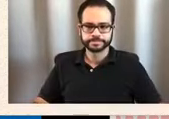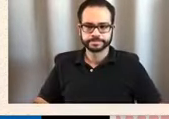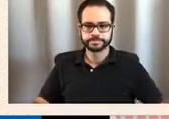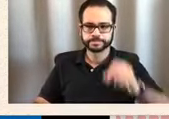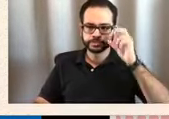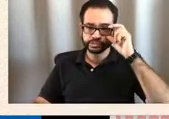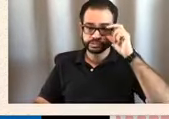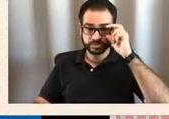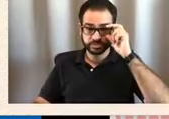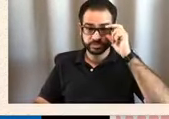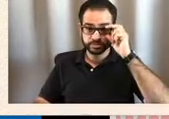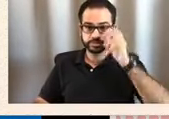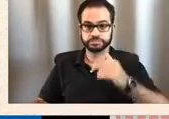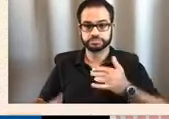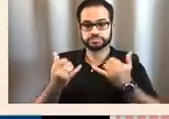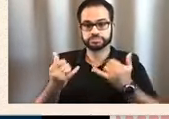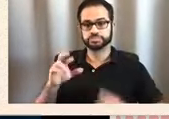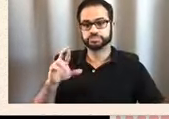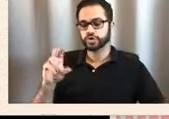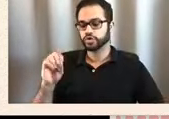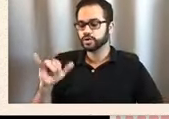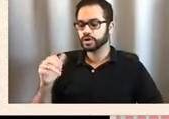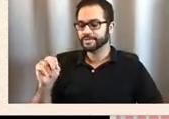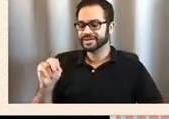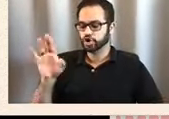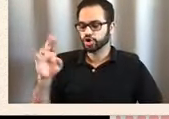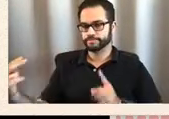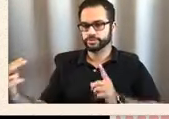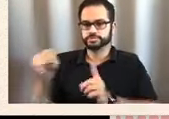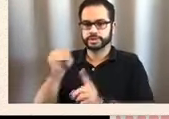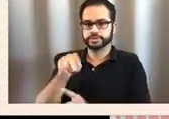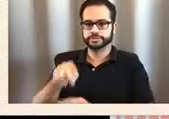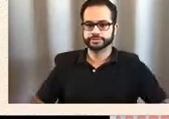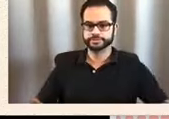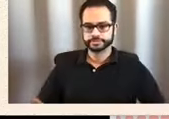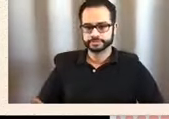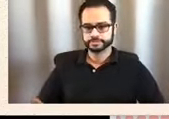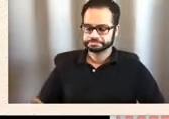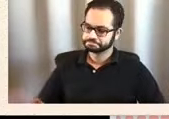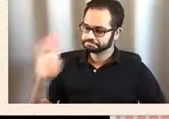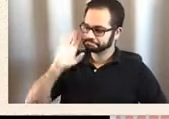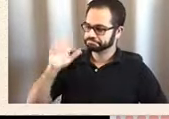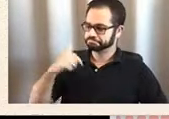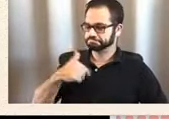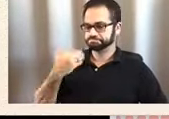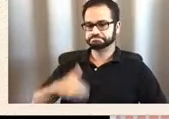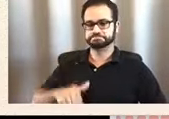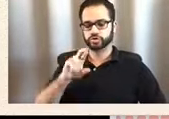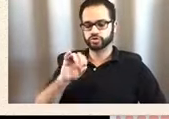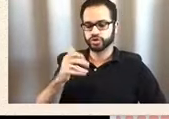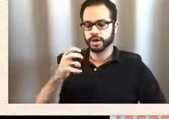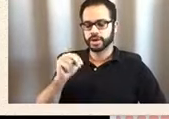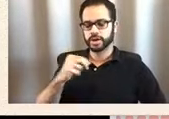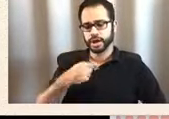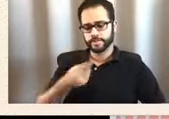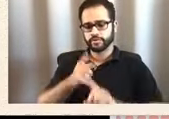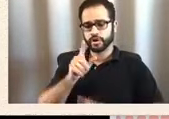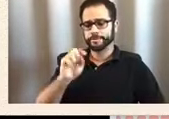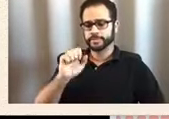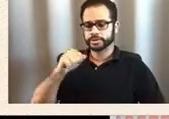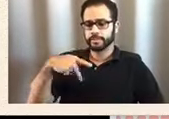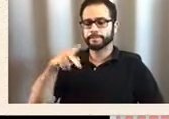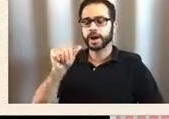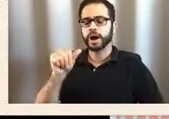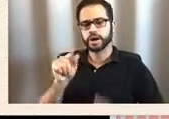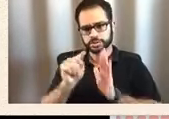And now for Robin's perspective. Hi, my name is Robin. I'm from Tampa, Florida, as part of the